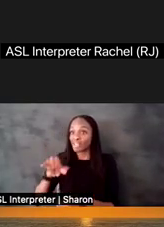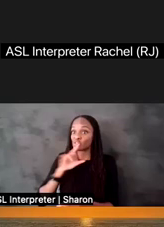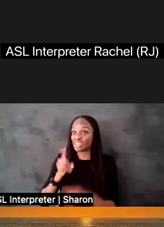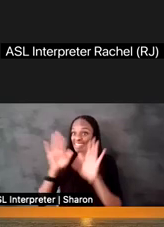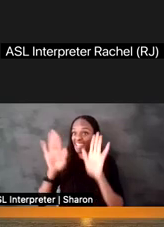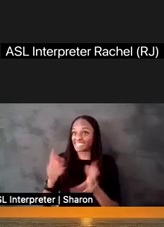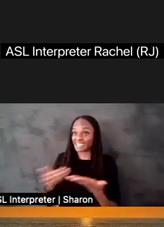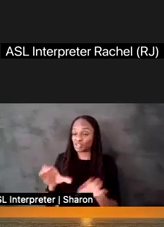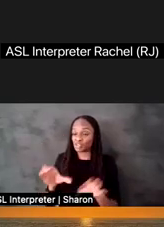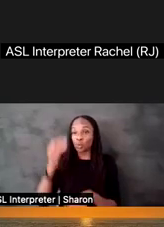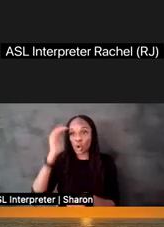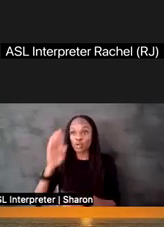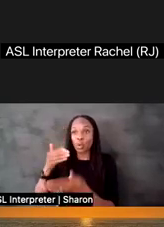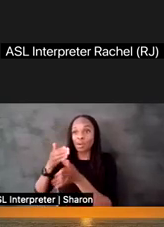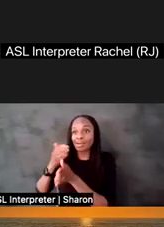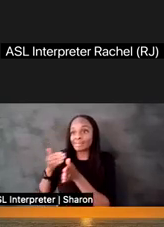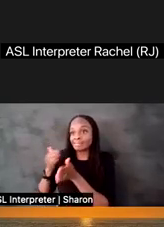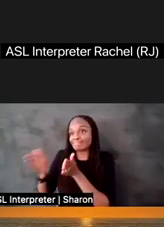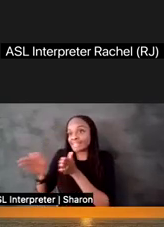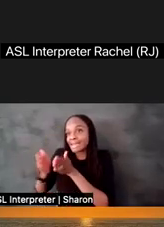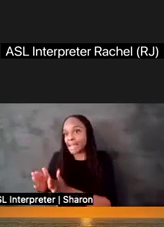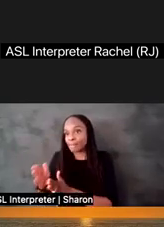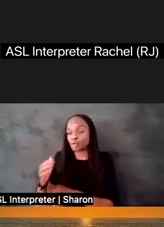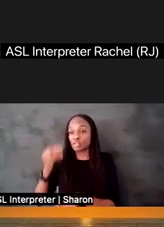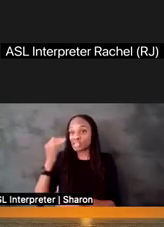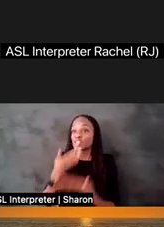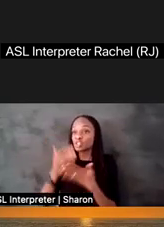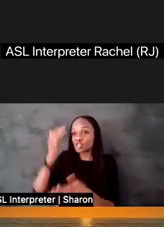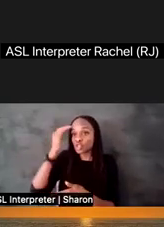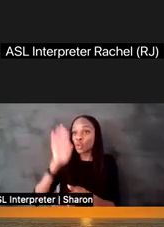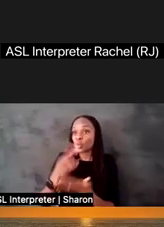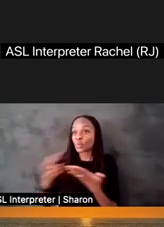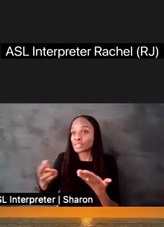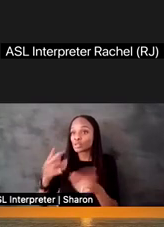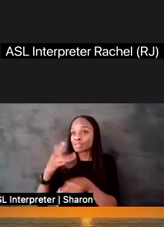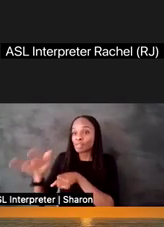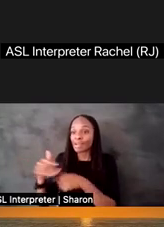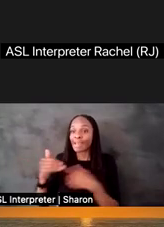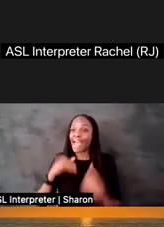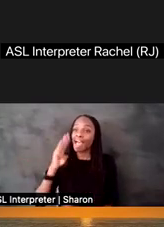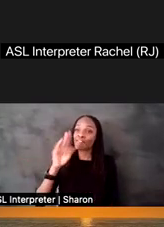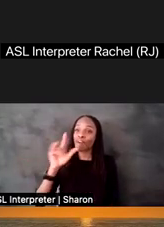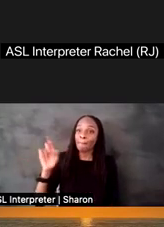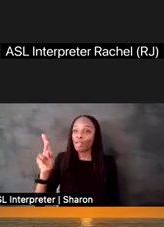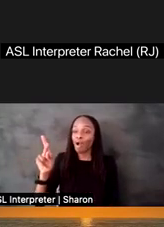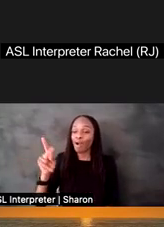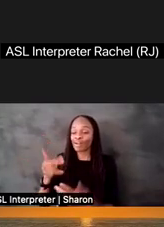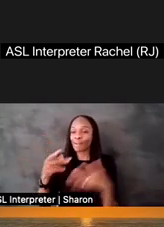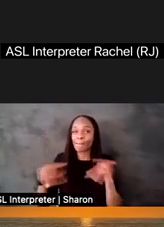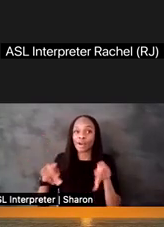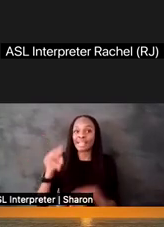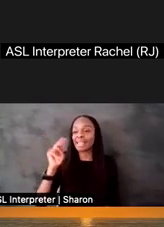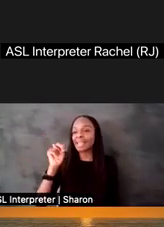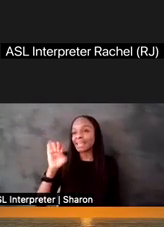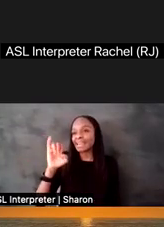find out what resources you have available to you. Have a block party. Neighbor Fest is a great program